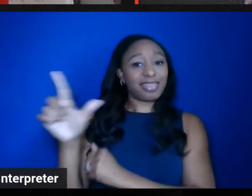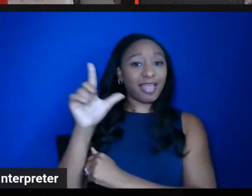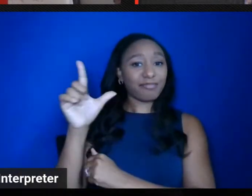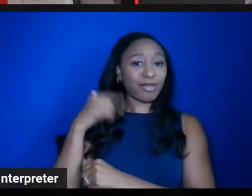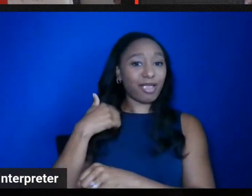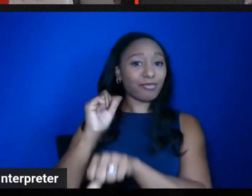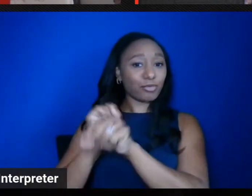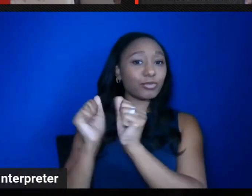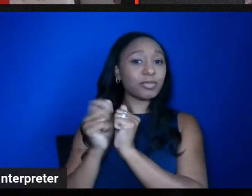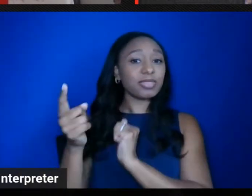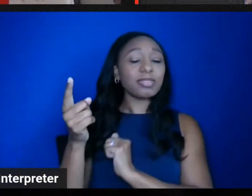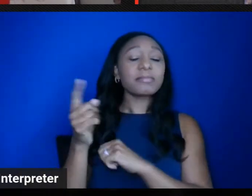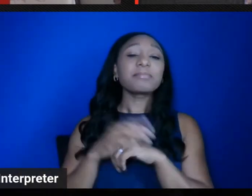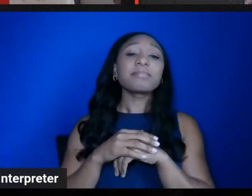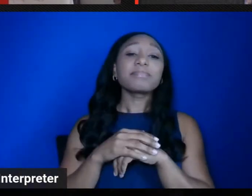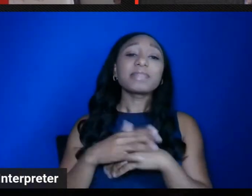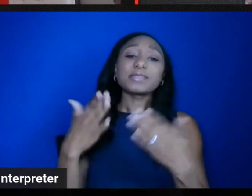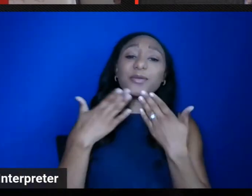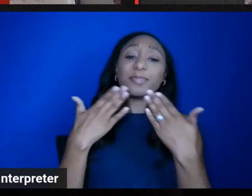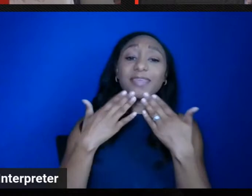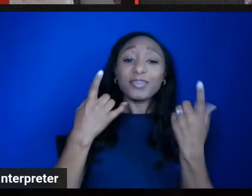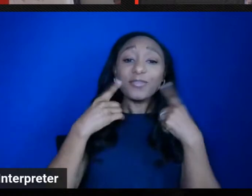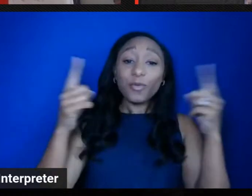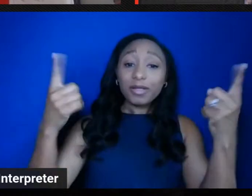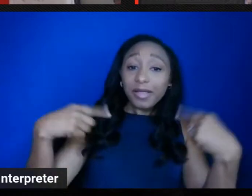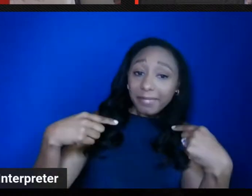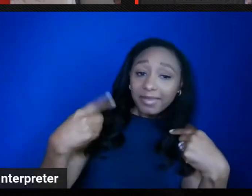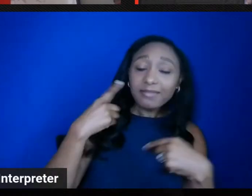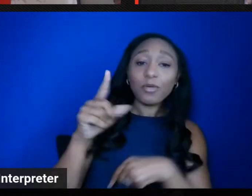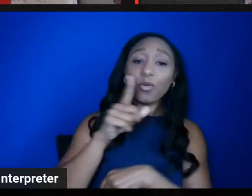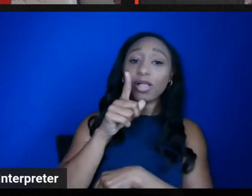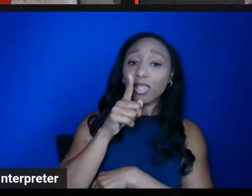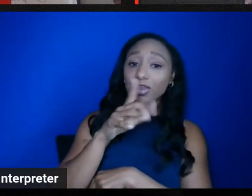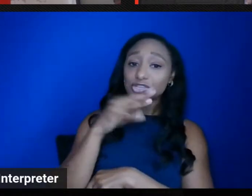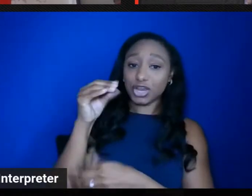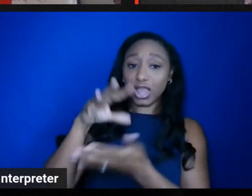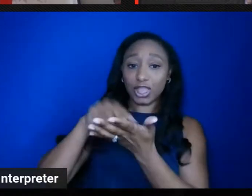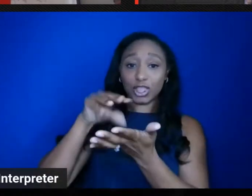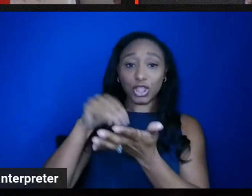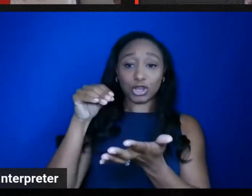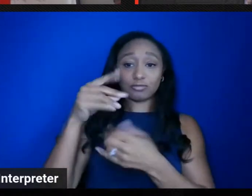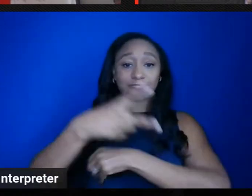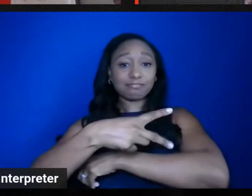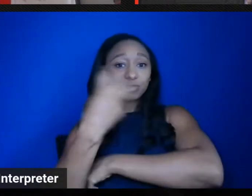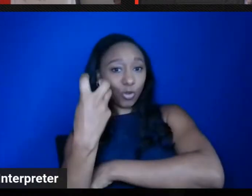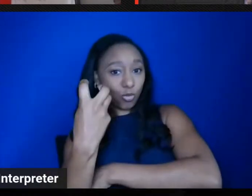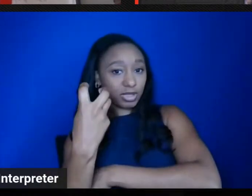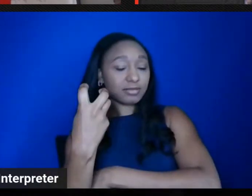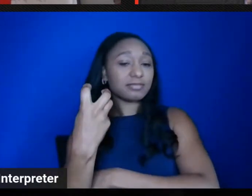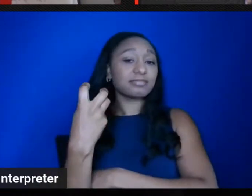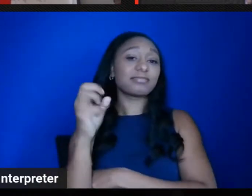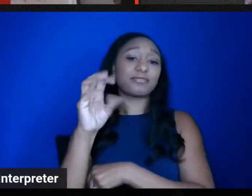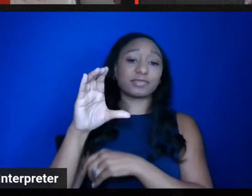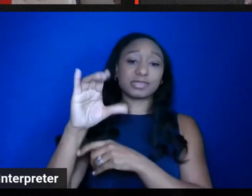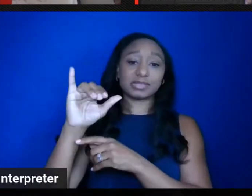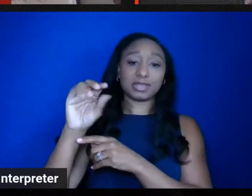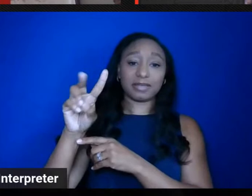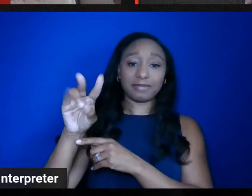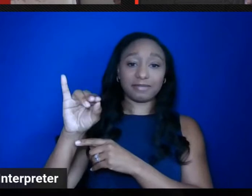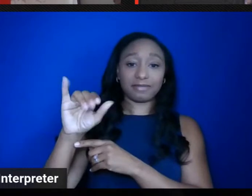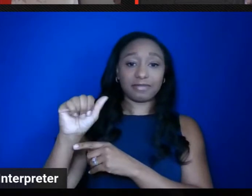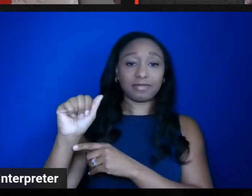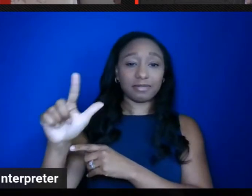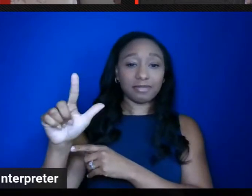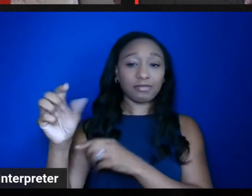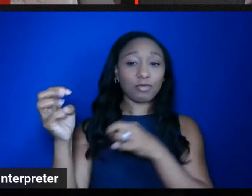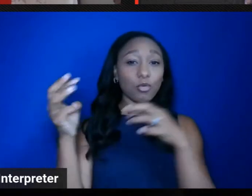joining us for the July edition of Lunch and Learn, Stolen, Kidnapping and Enslavement in Antebellum America, in partnership with the Maryland State